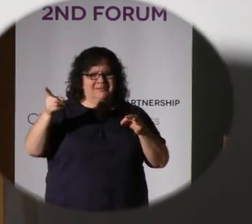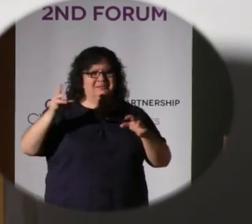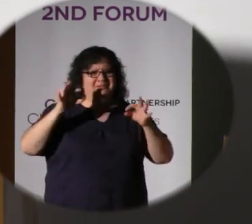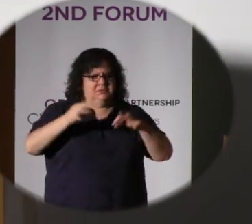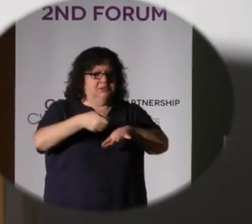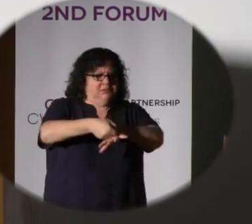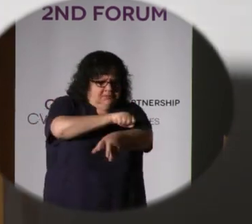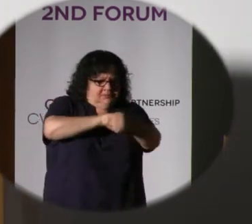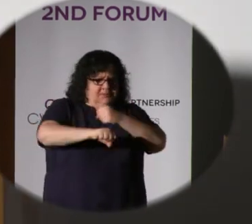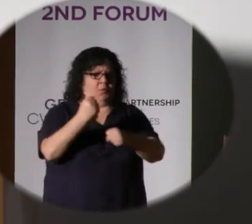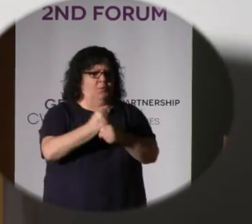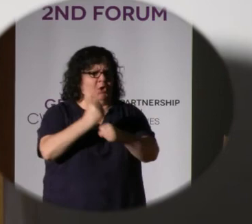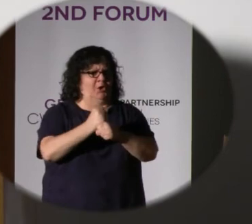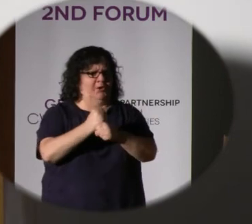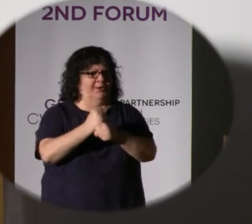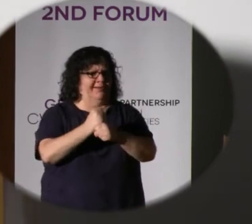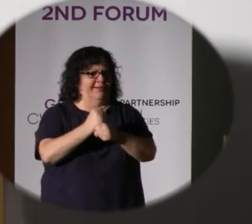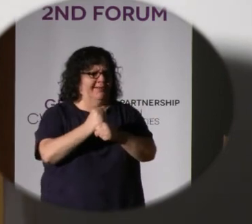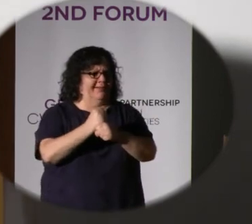say